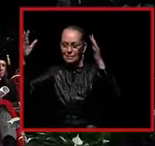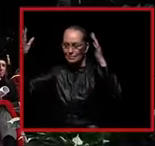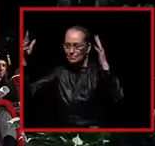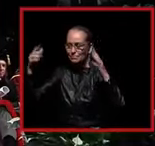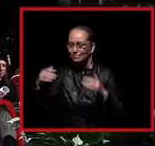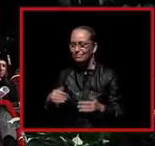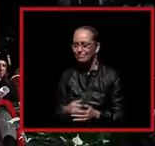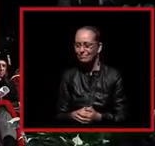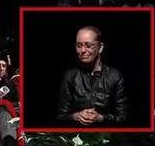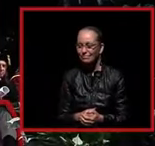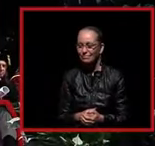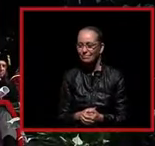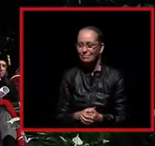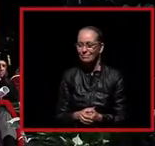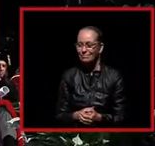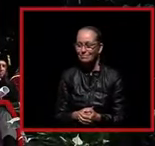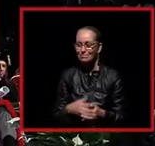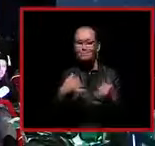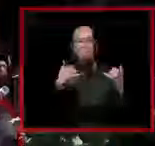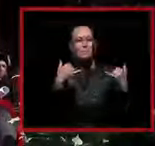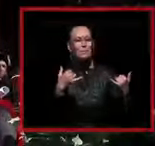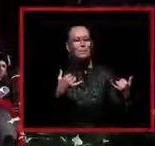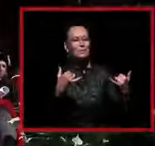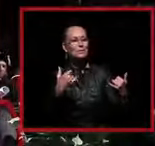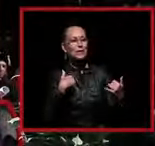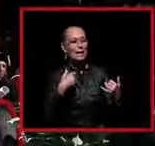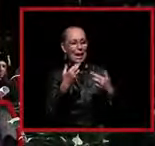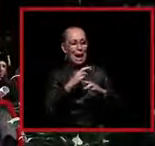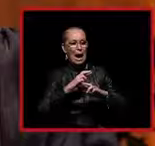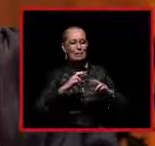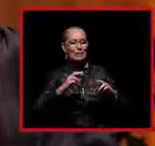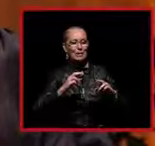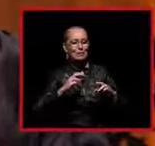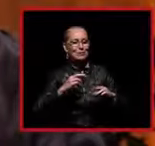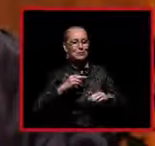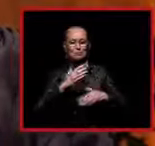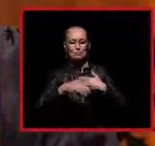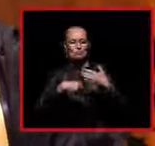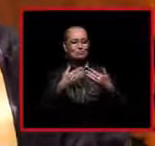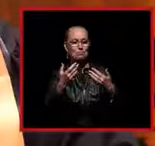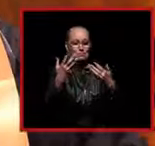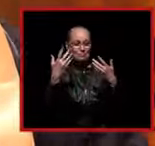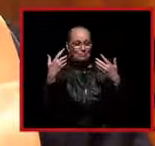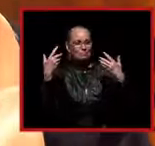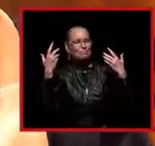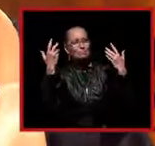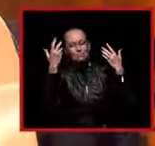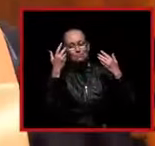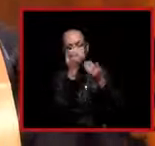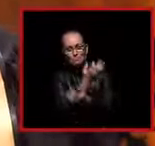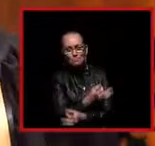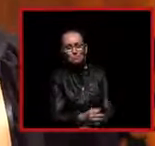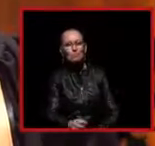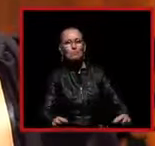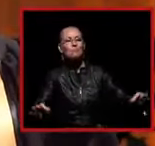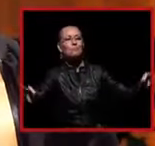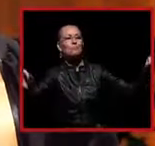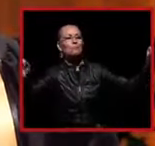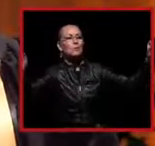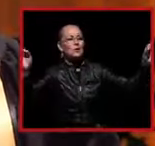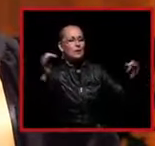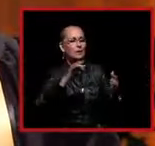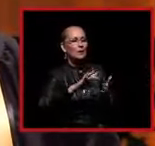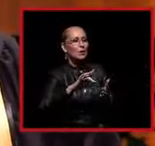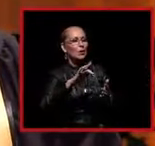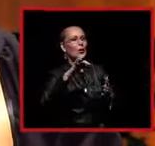And today, I'm ready to spread my wings. Paul the Apostle said, "We glory in tribulations, knowing